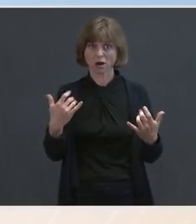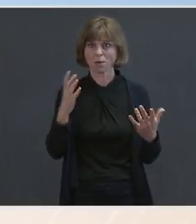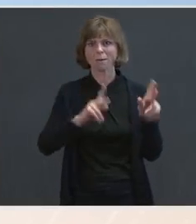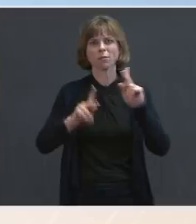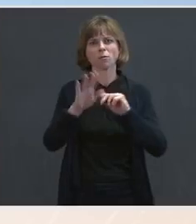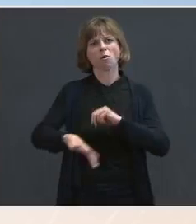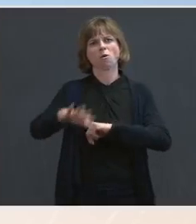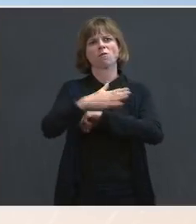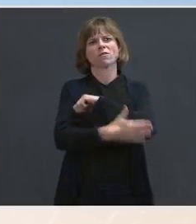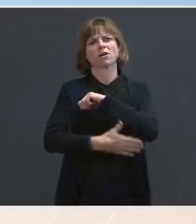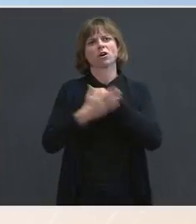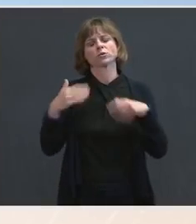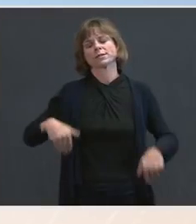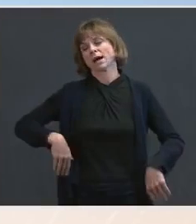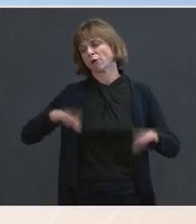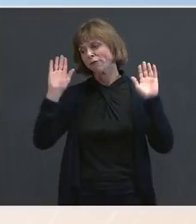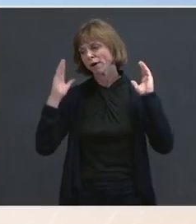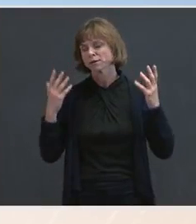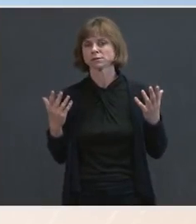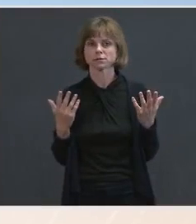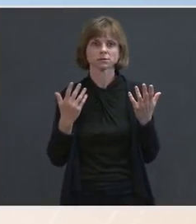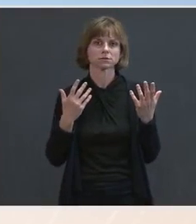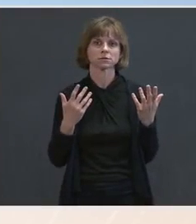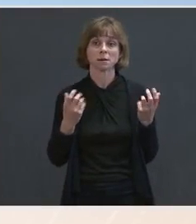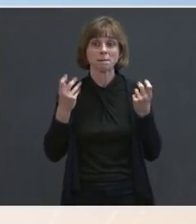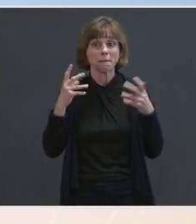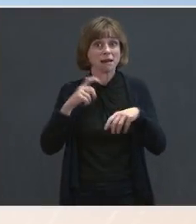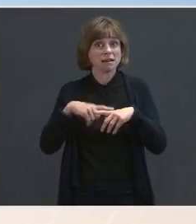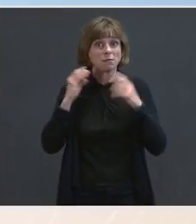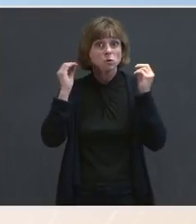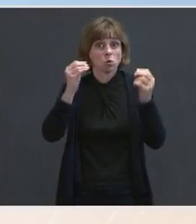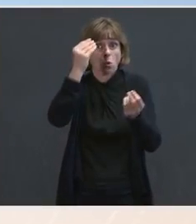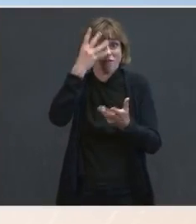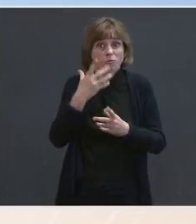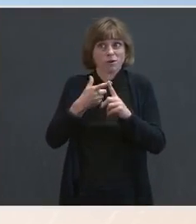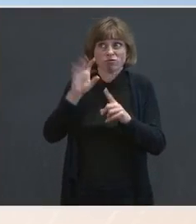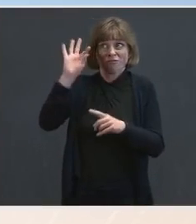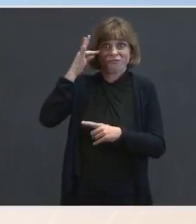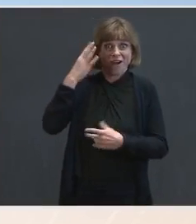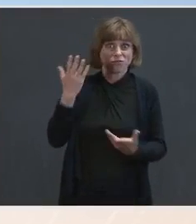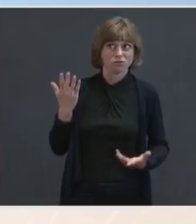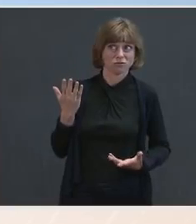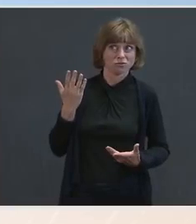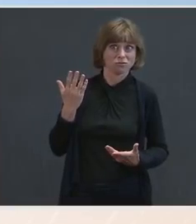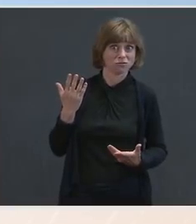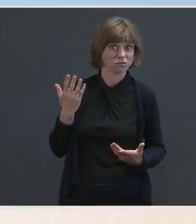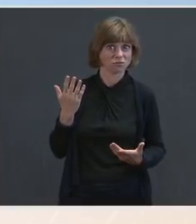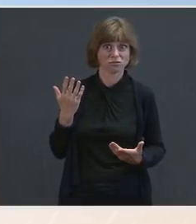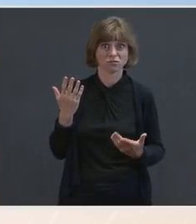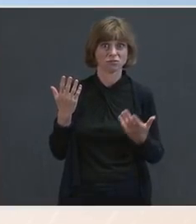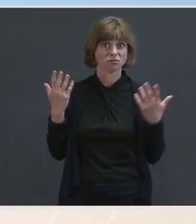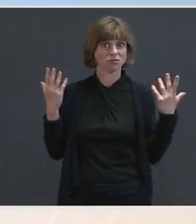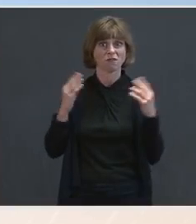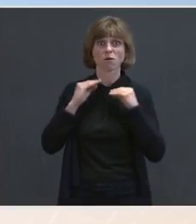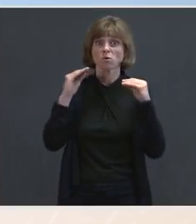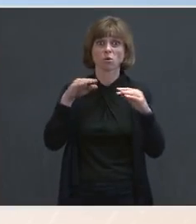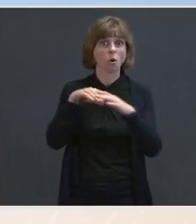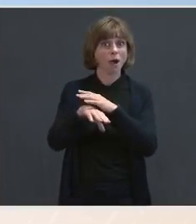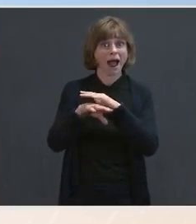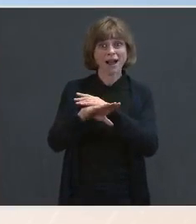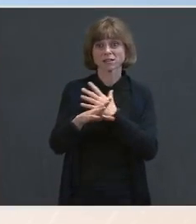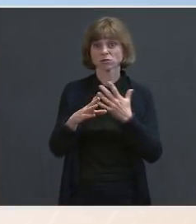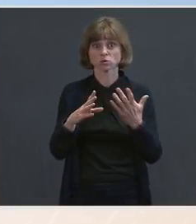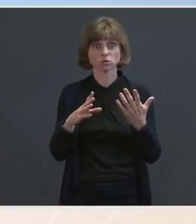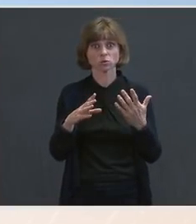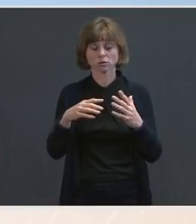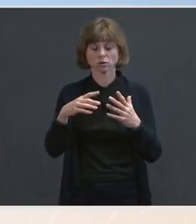have sacrificed. At many times they haven't had information they need from the federal government. They haven't had access to a greater understanding